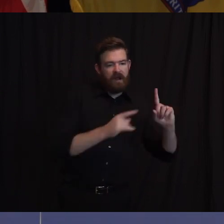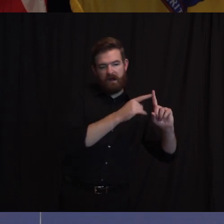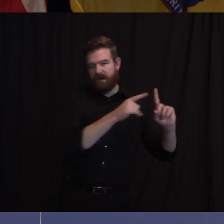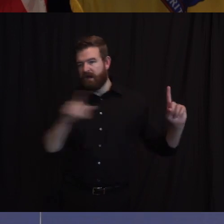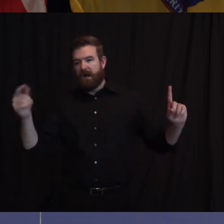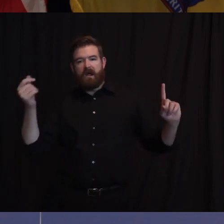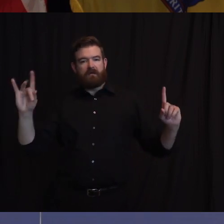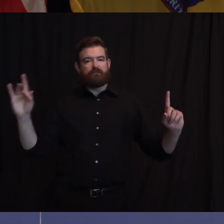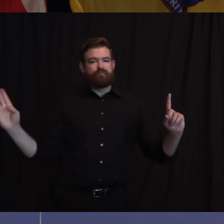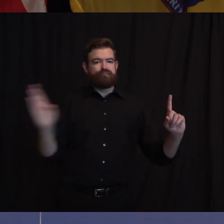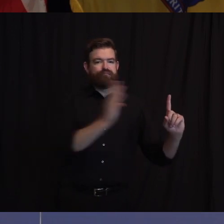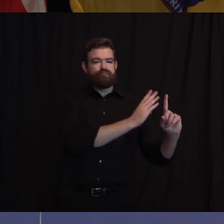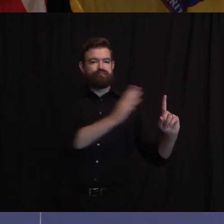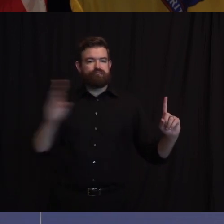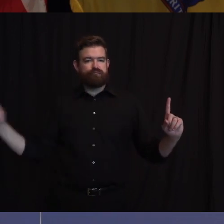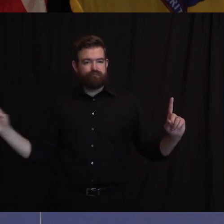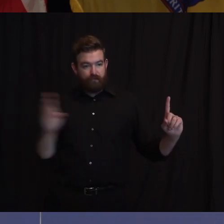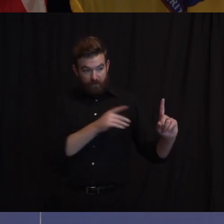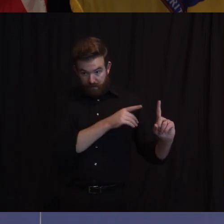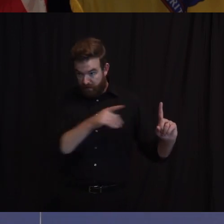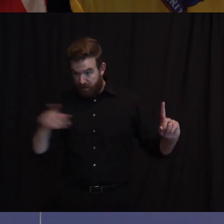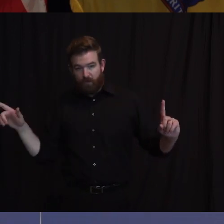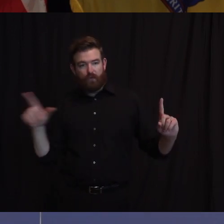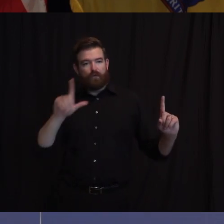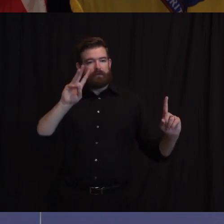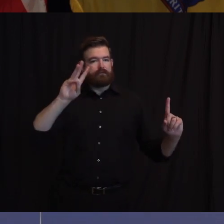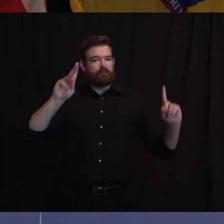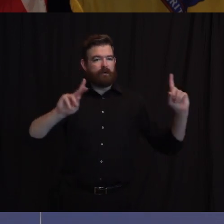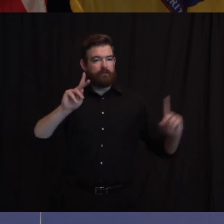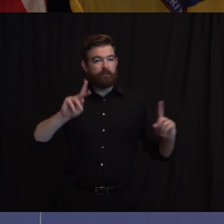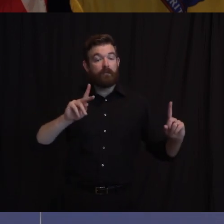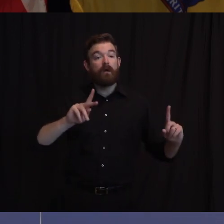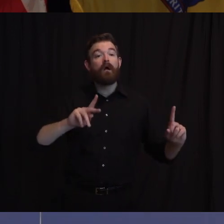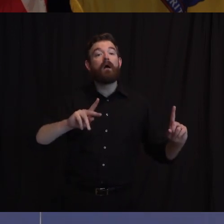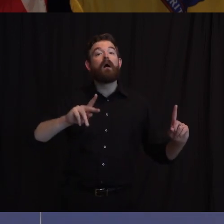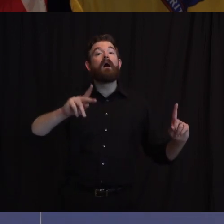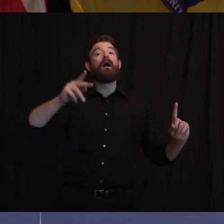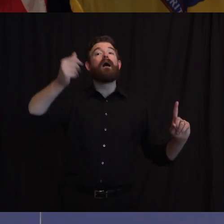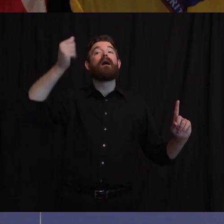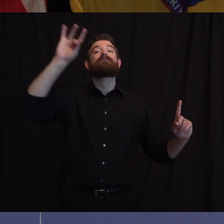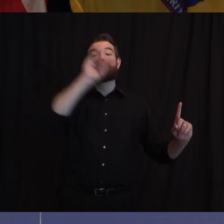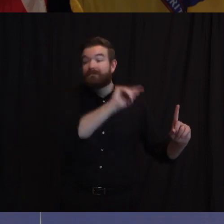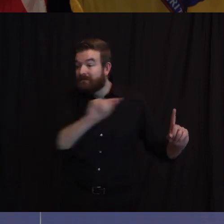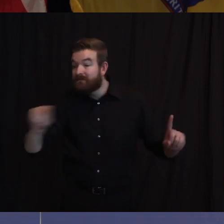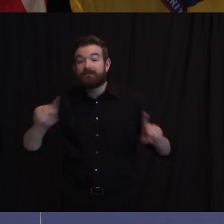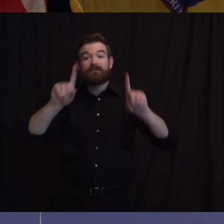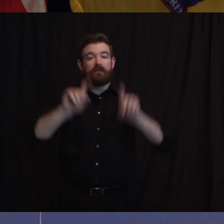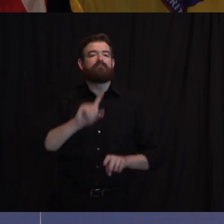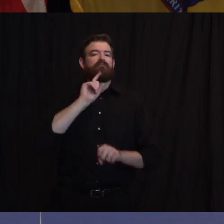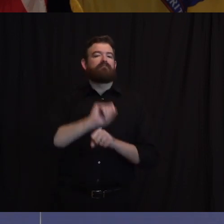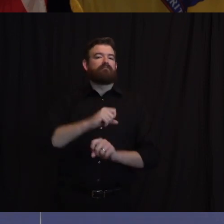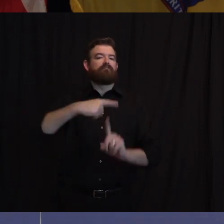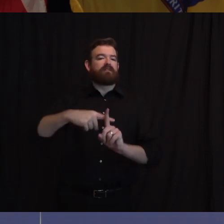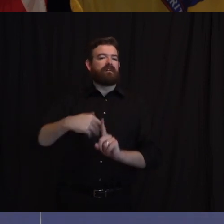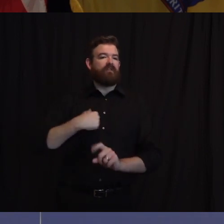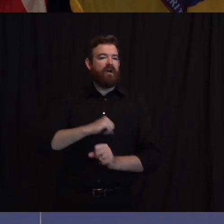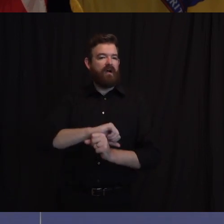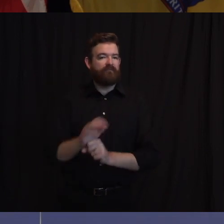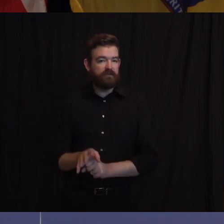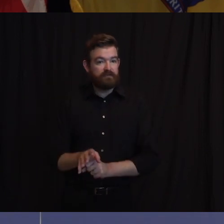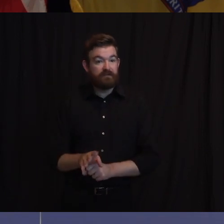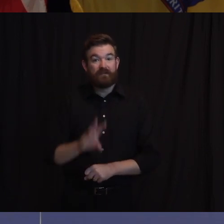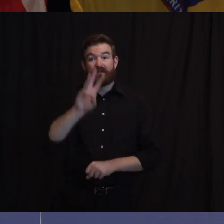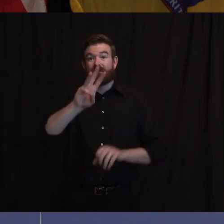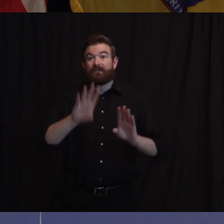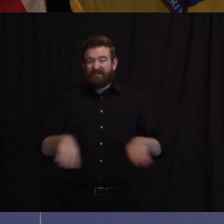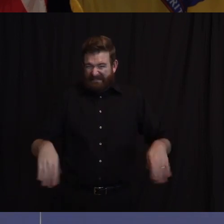of the 26 have tested positive for COVID-19, and 6 are currently still hospitalized. The